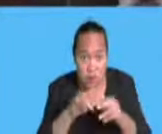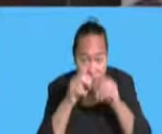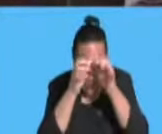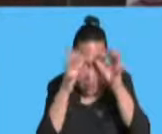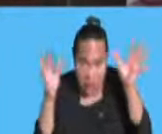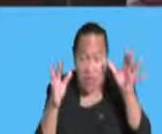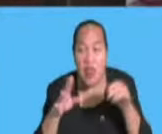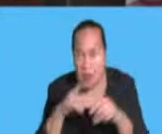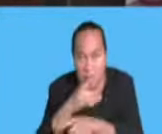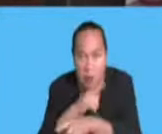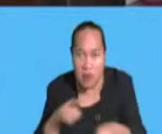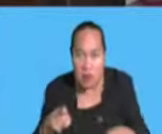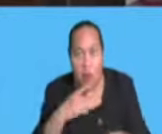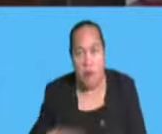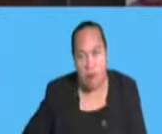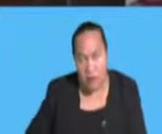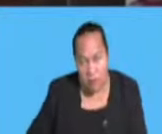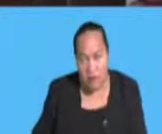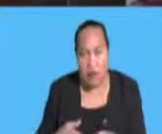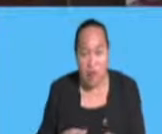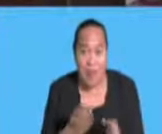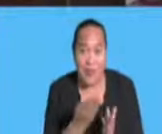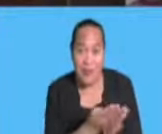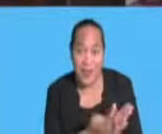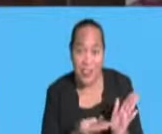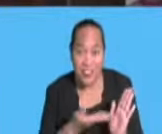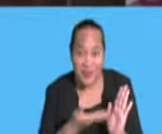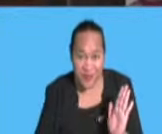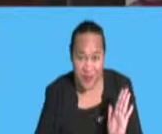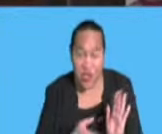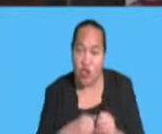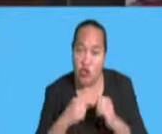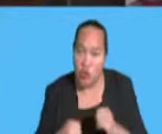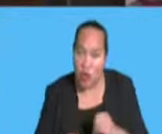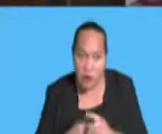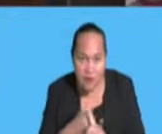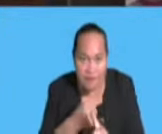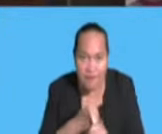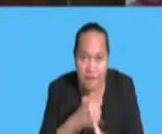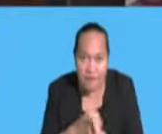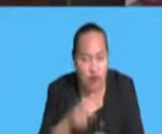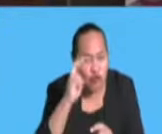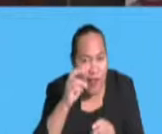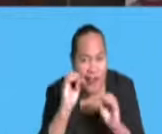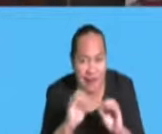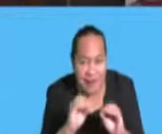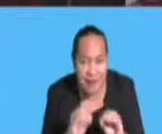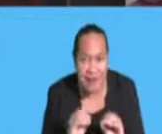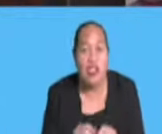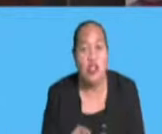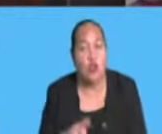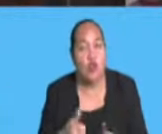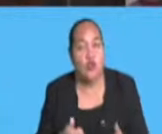becomes reality for all Fijians. And as this budget has strongly advocated education and training, this provides the means of